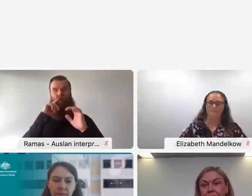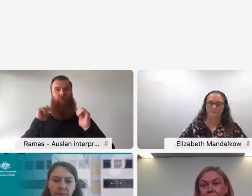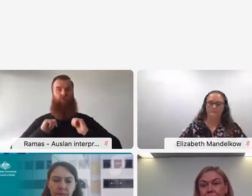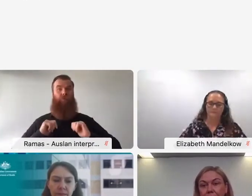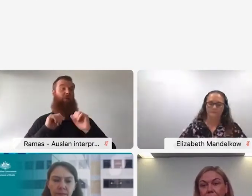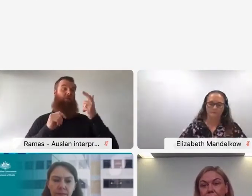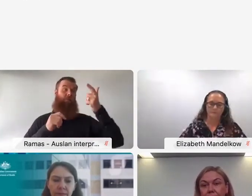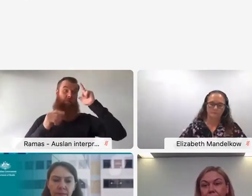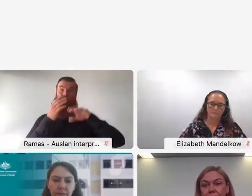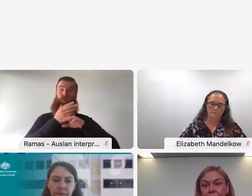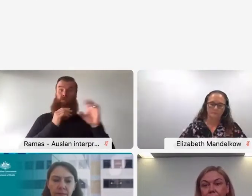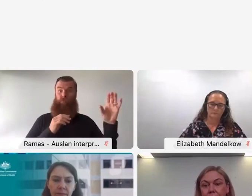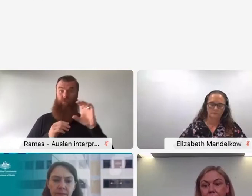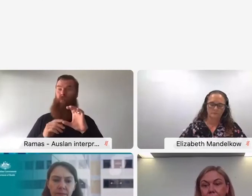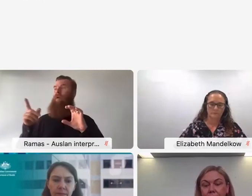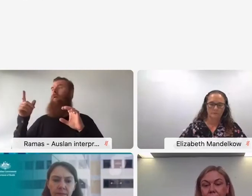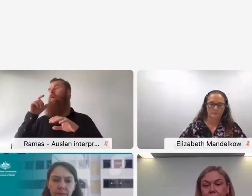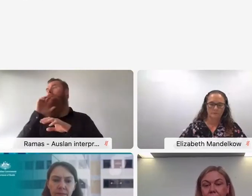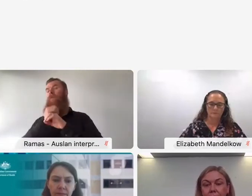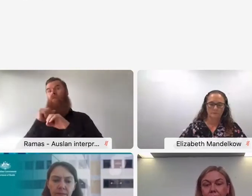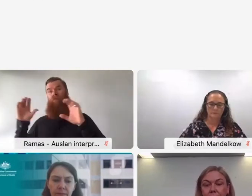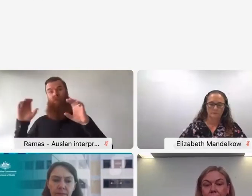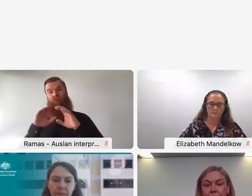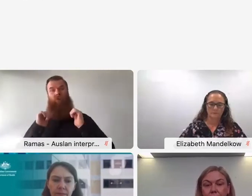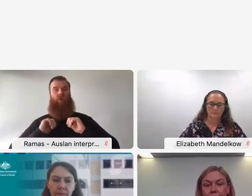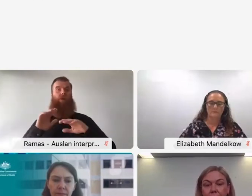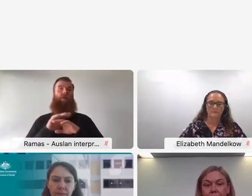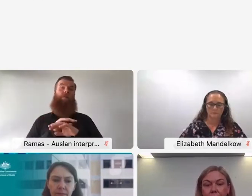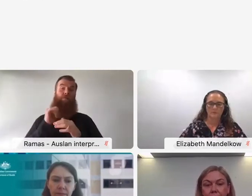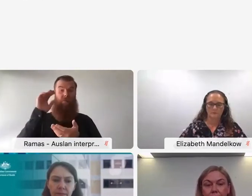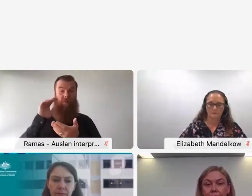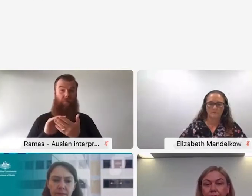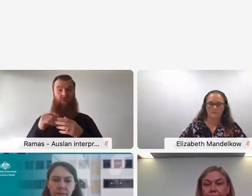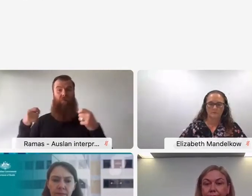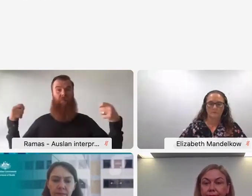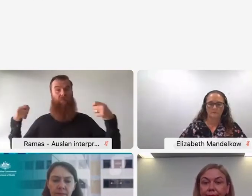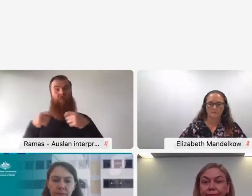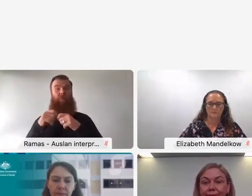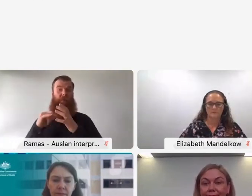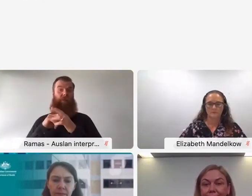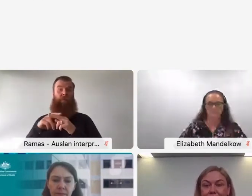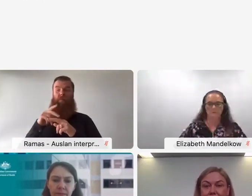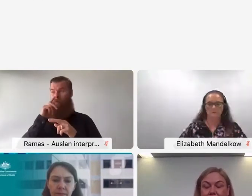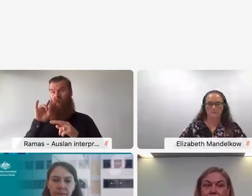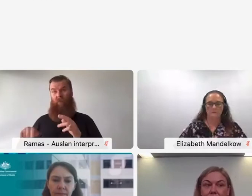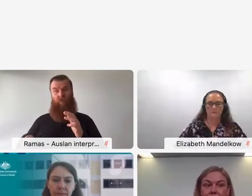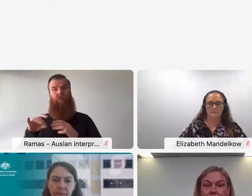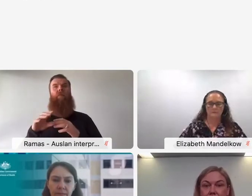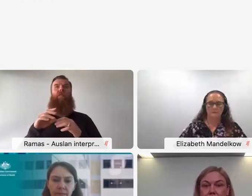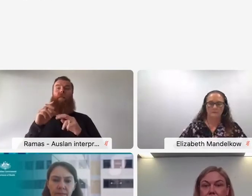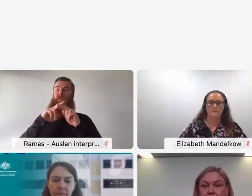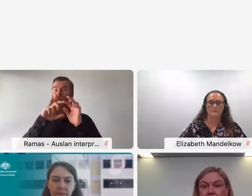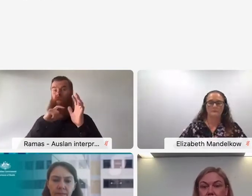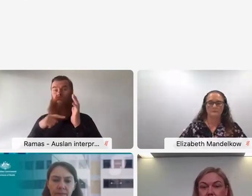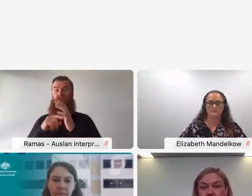as well as perhaps a small contribution from the worker and or DFAT through our development funding. So the idea of the qualifications, we think the APTC